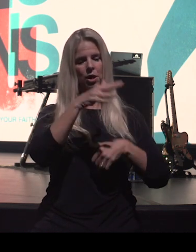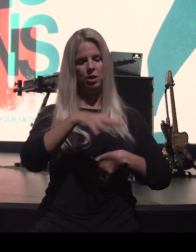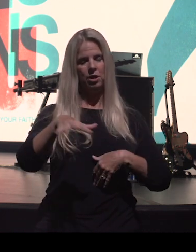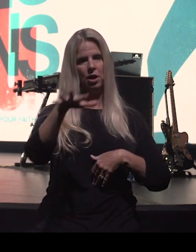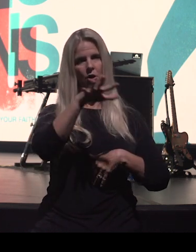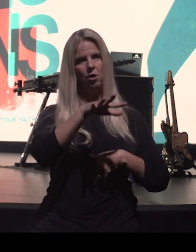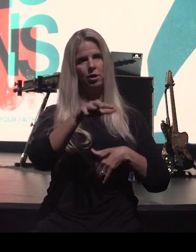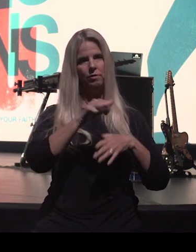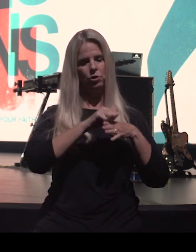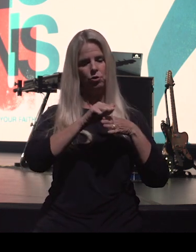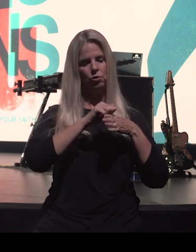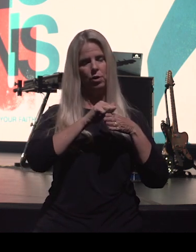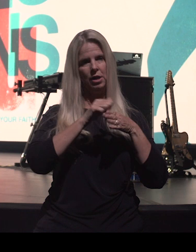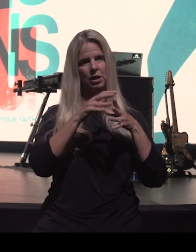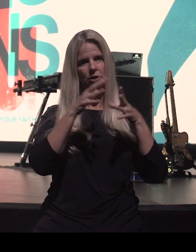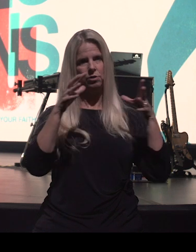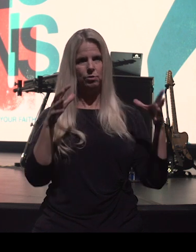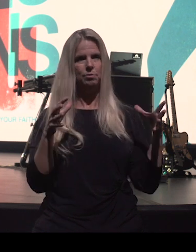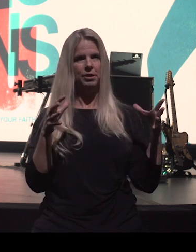overtraining?